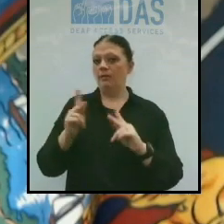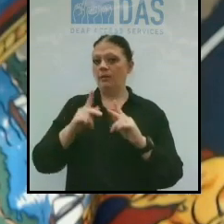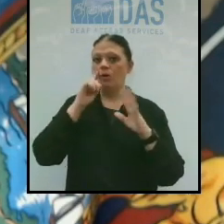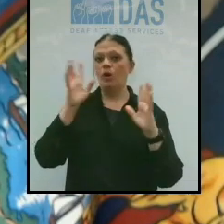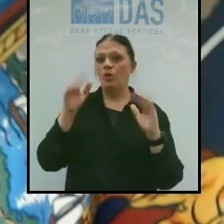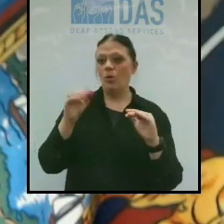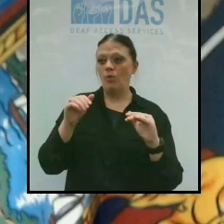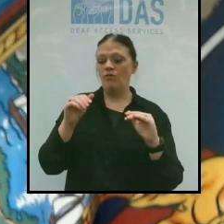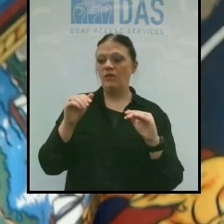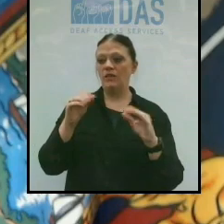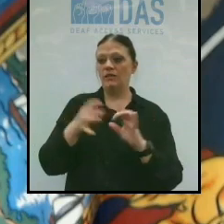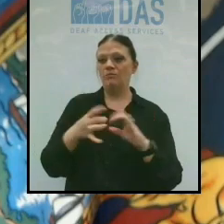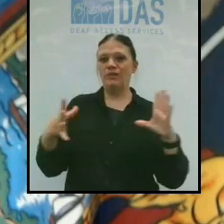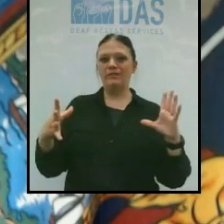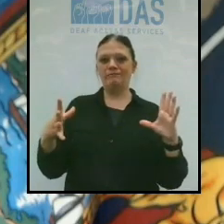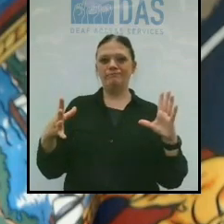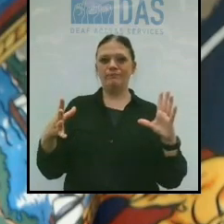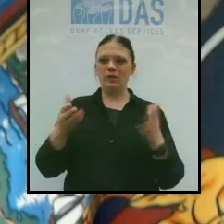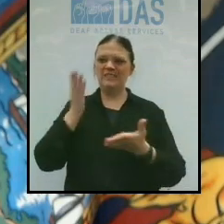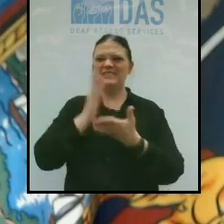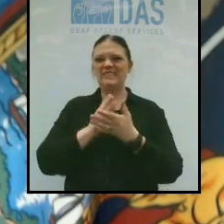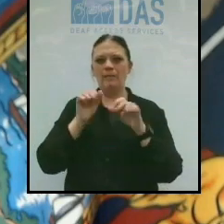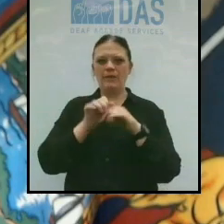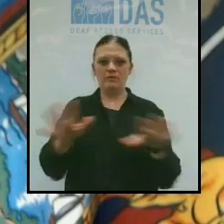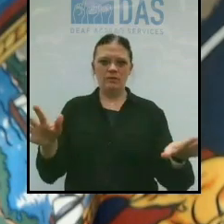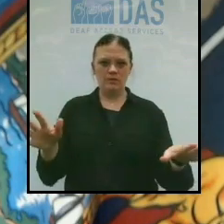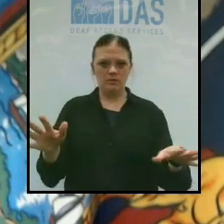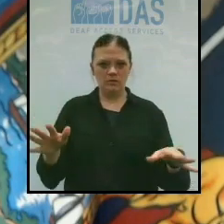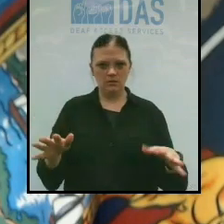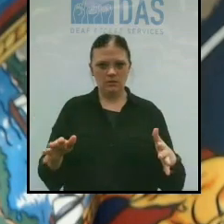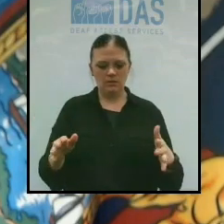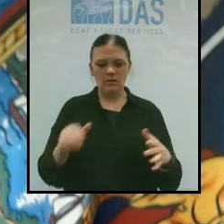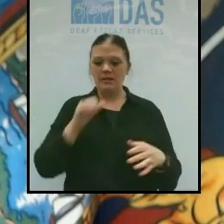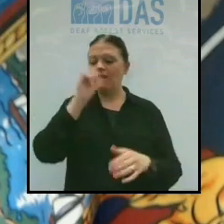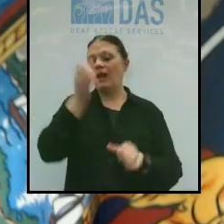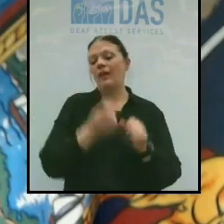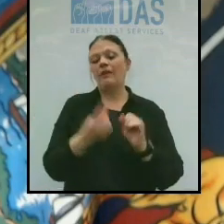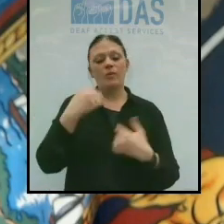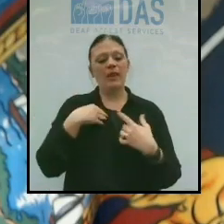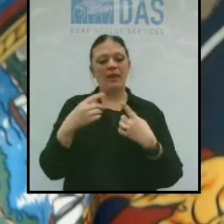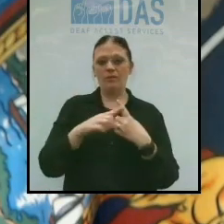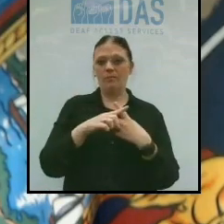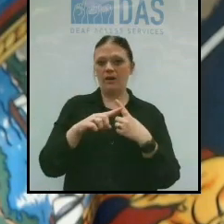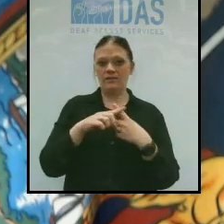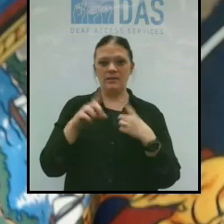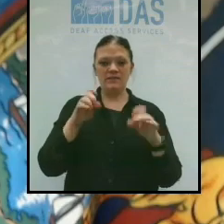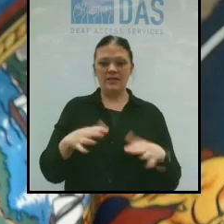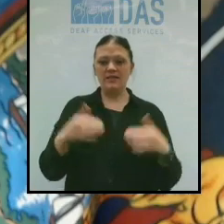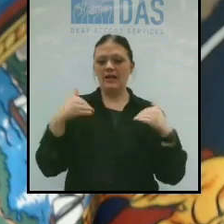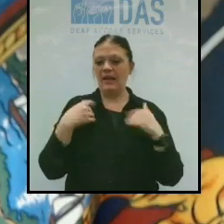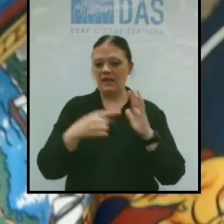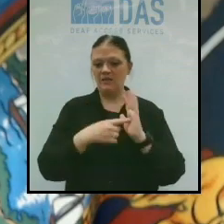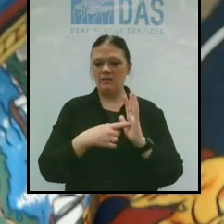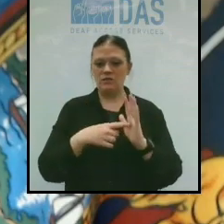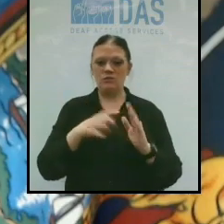hopefully break the chain of transmission. Remember, not everybody who has a positive test has symptoms or ends up in the hospital. That's why